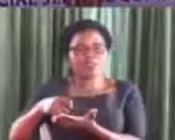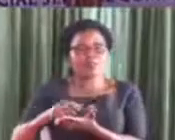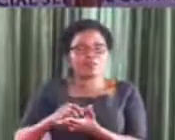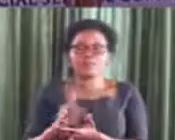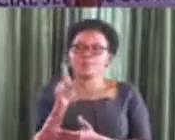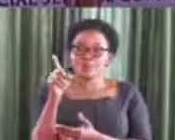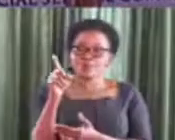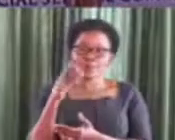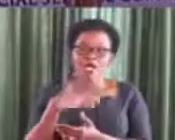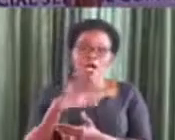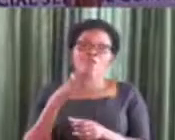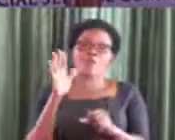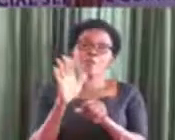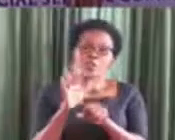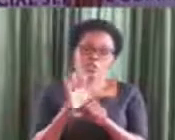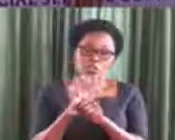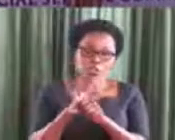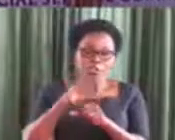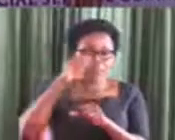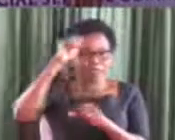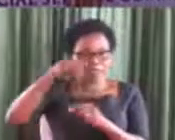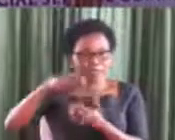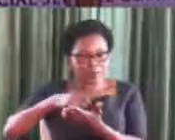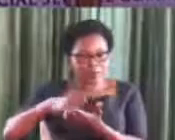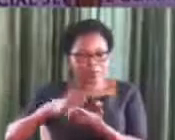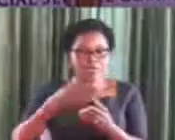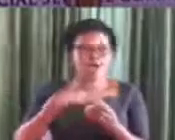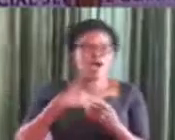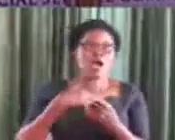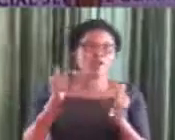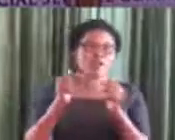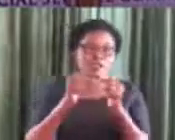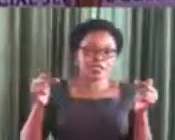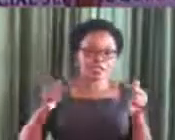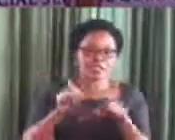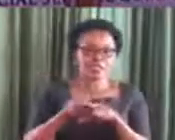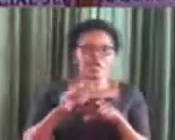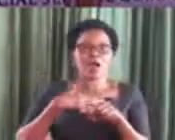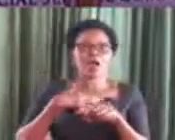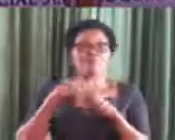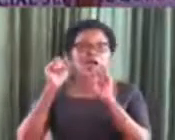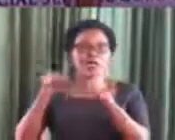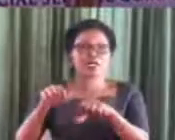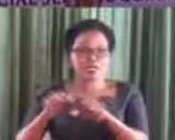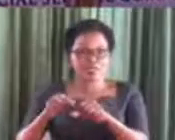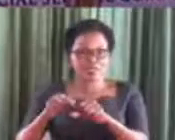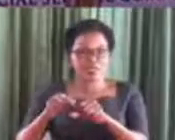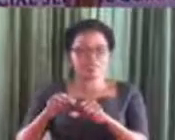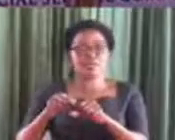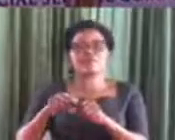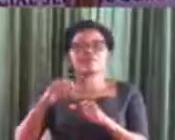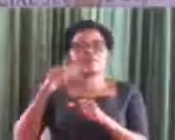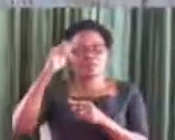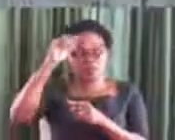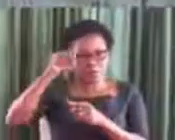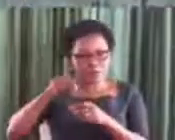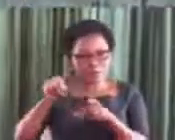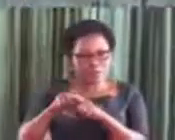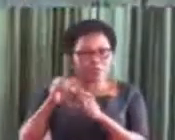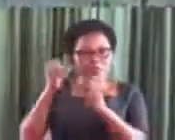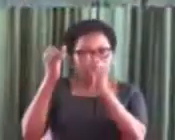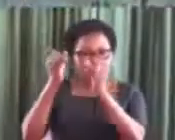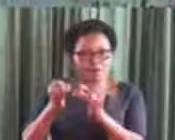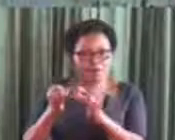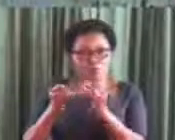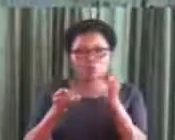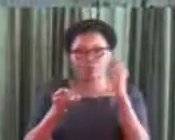majority judgment, there is the dissent and the concurrence. The concurring, and yes, then the individual. And the individual. Would my